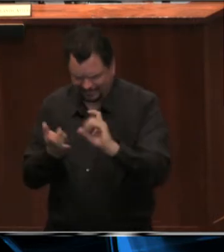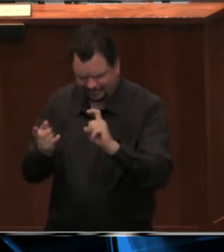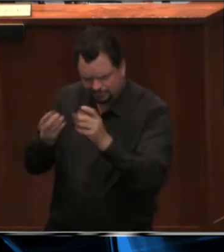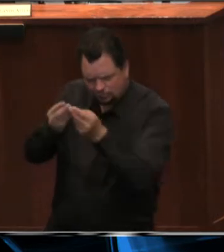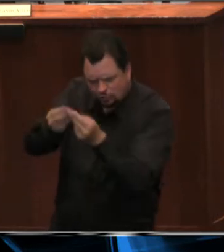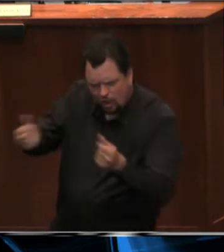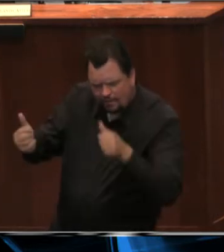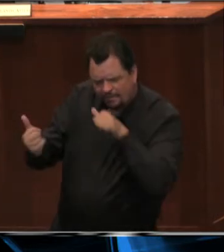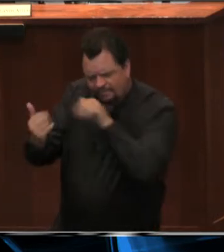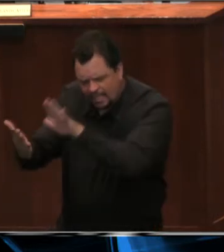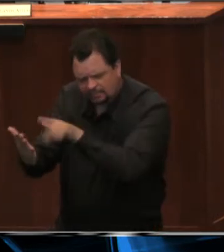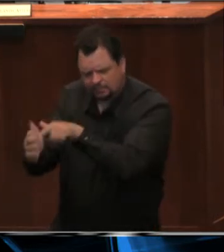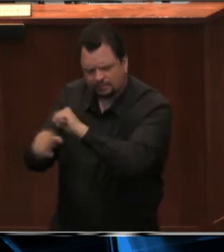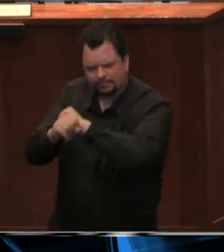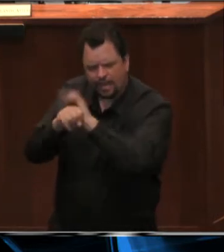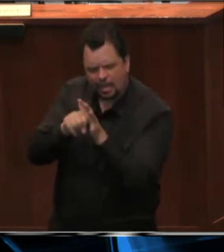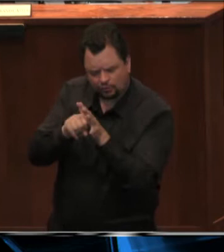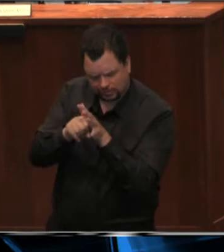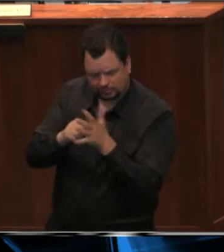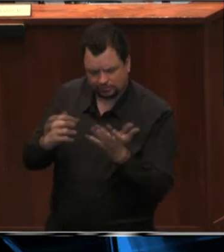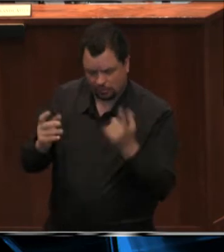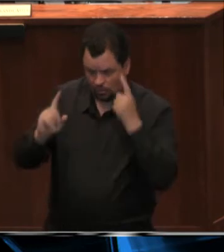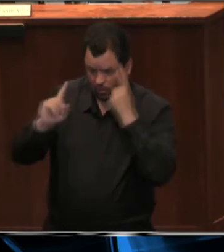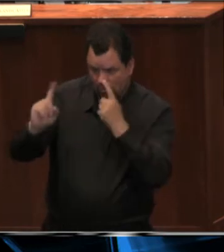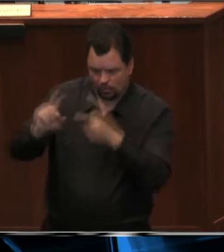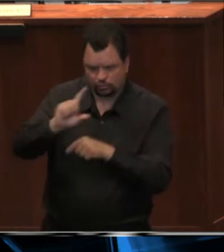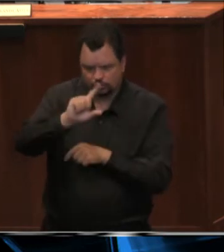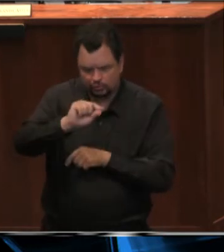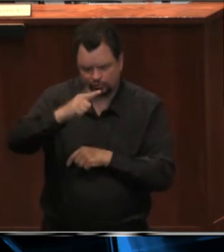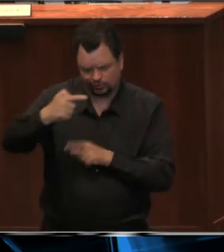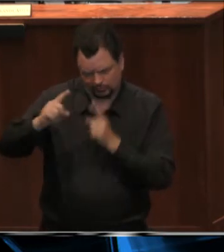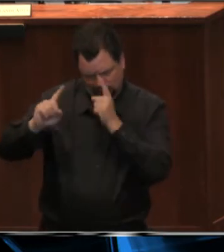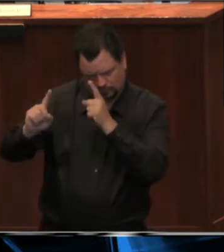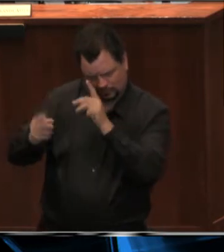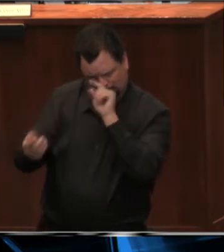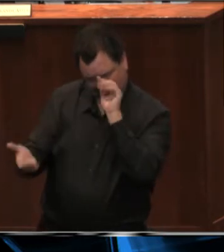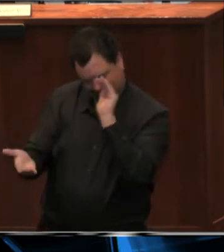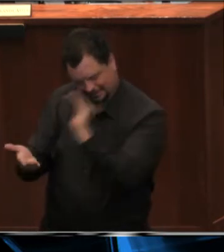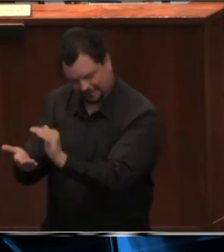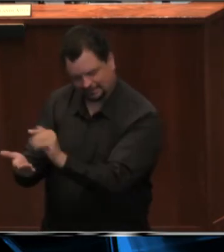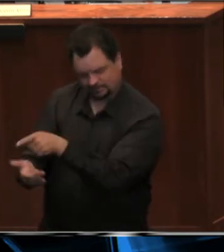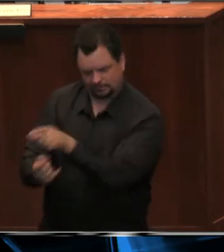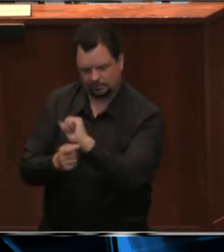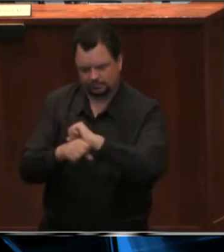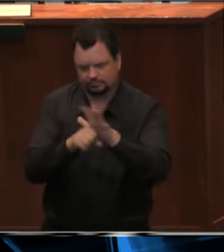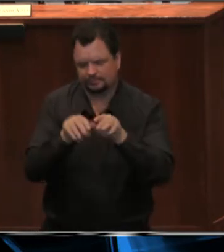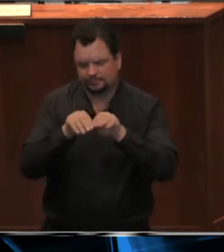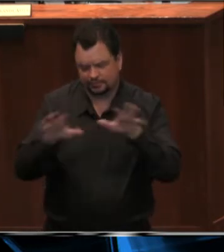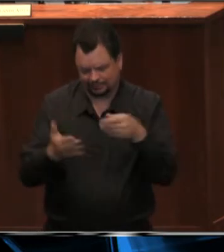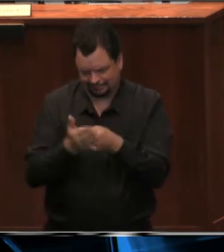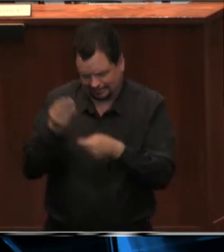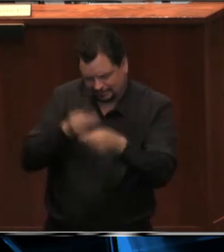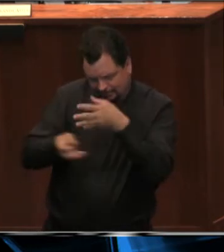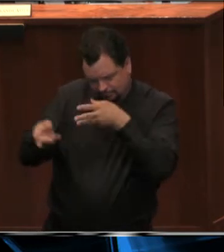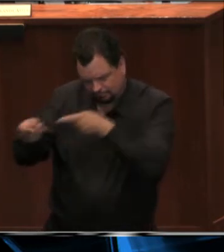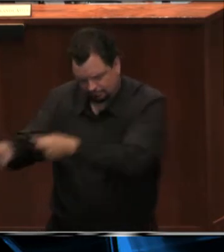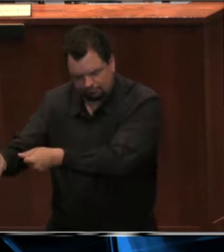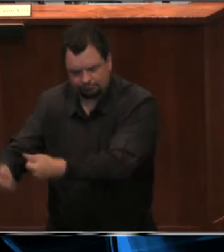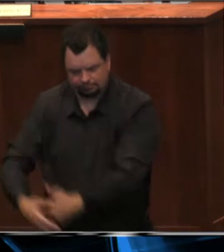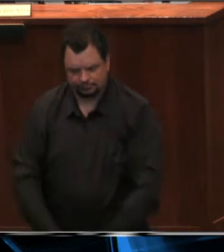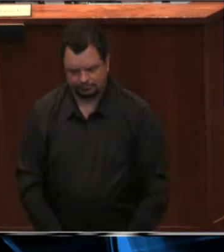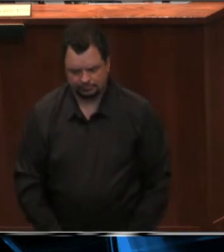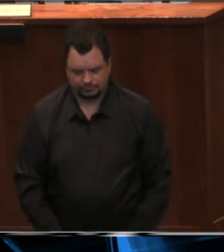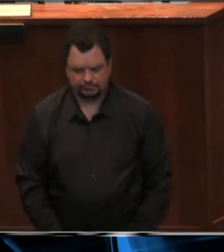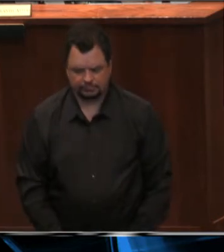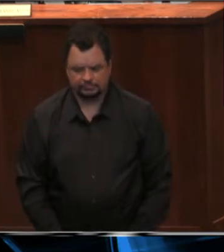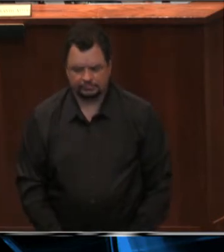2021. We have, right now we're utilizing numerous pockets of funding, and right now we're trying to ensure that we're utilizing